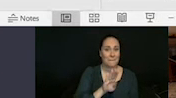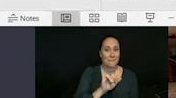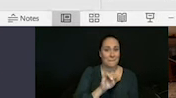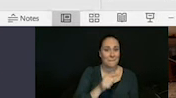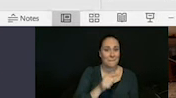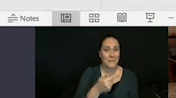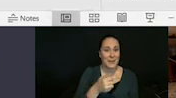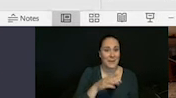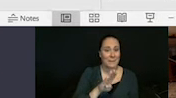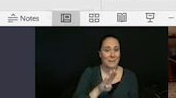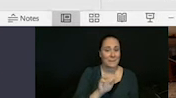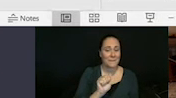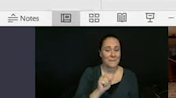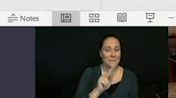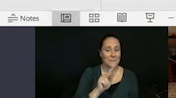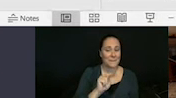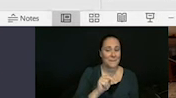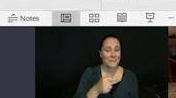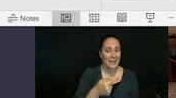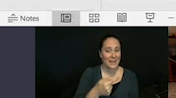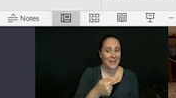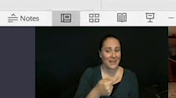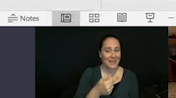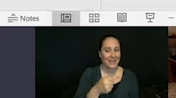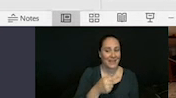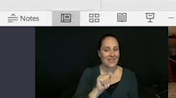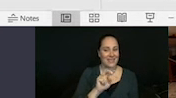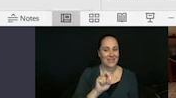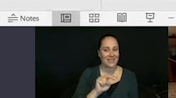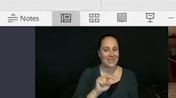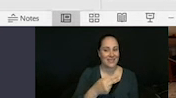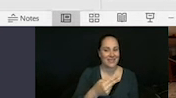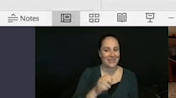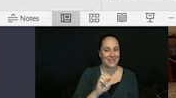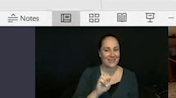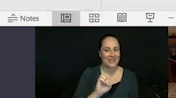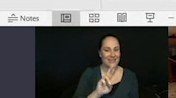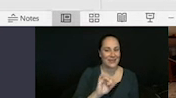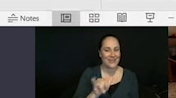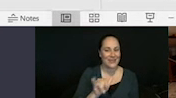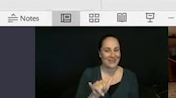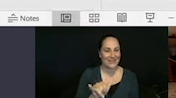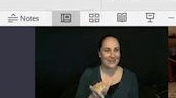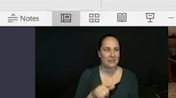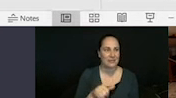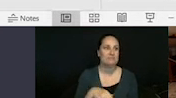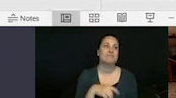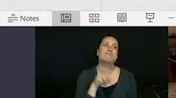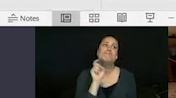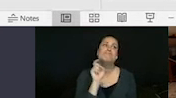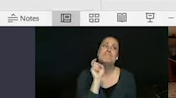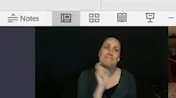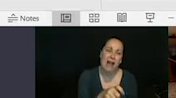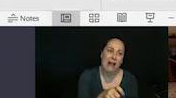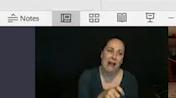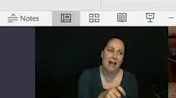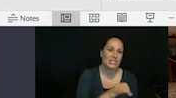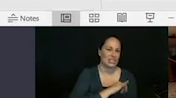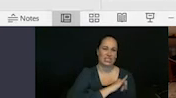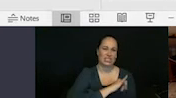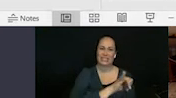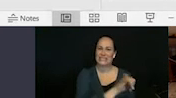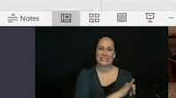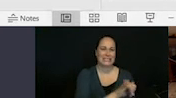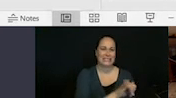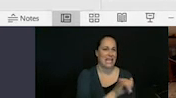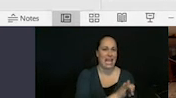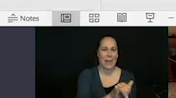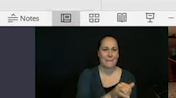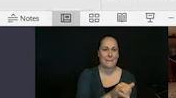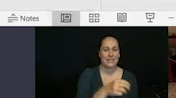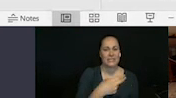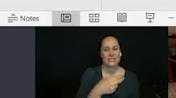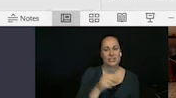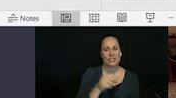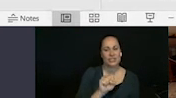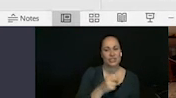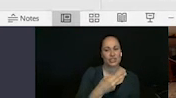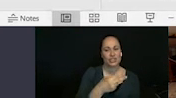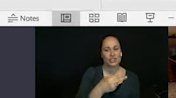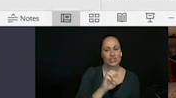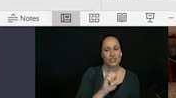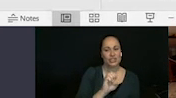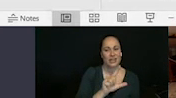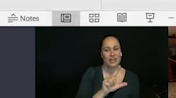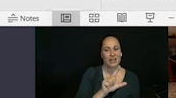same thing. You're so Sheldon. You're so Sheldon. You need to see this. And so years and years and years. And then when I finally, a friend said, I've